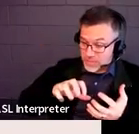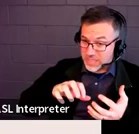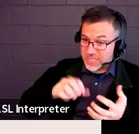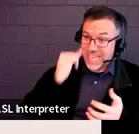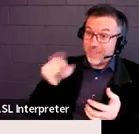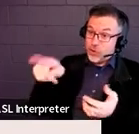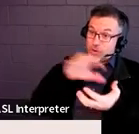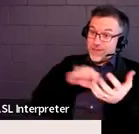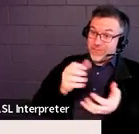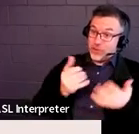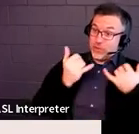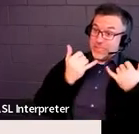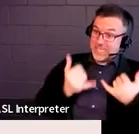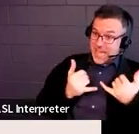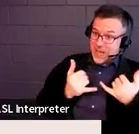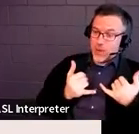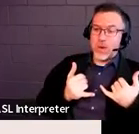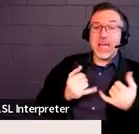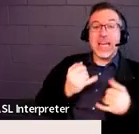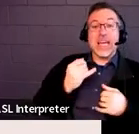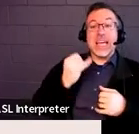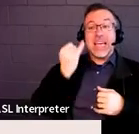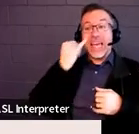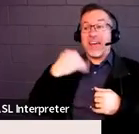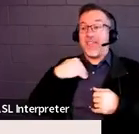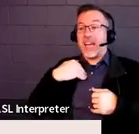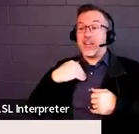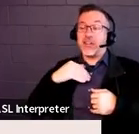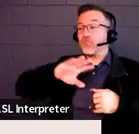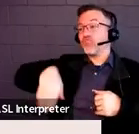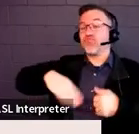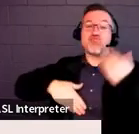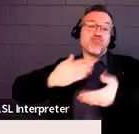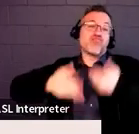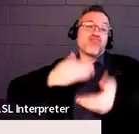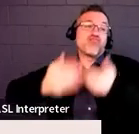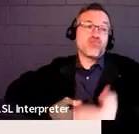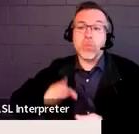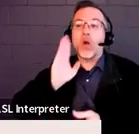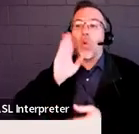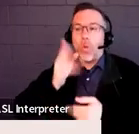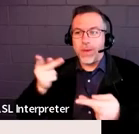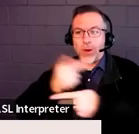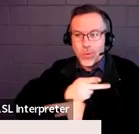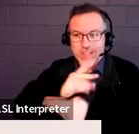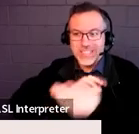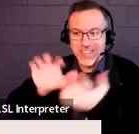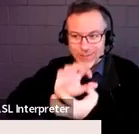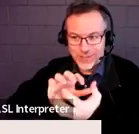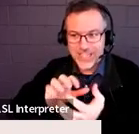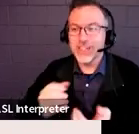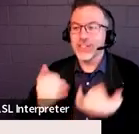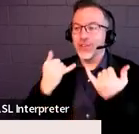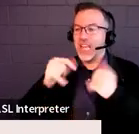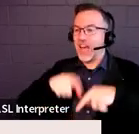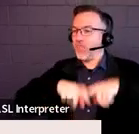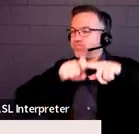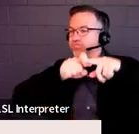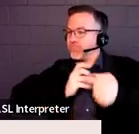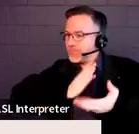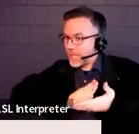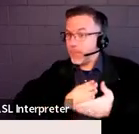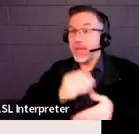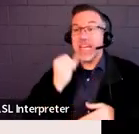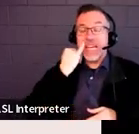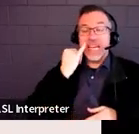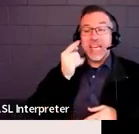point is going to be even more confusing. So I am going to stop. I'm going to take a breath, 10 seconds. And please, if you